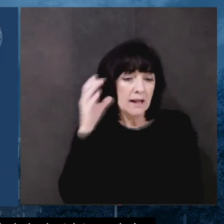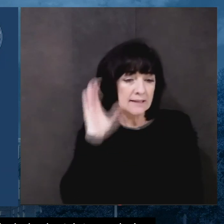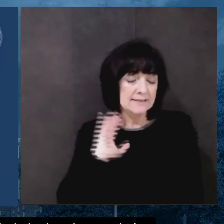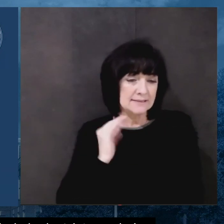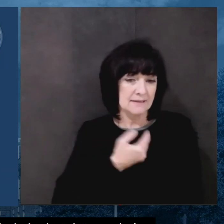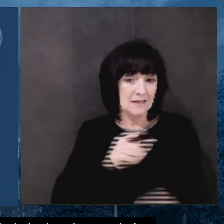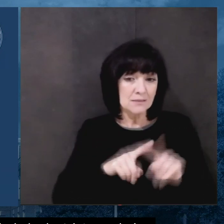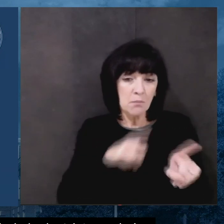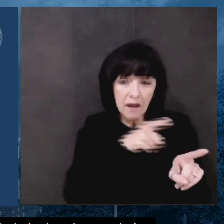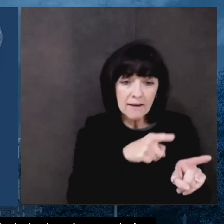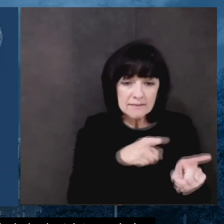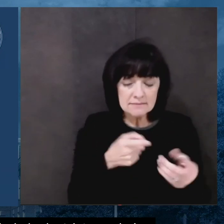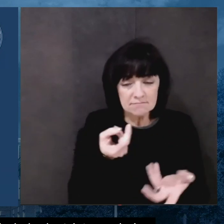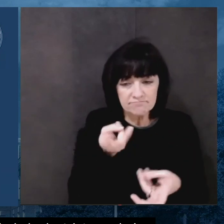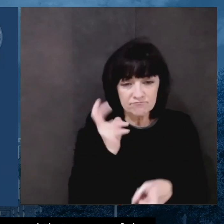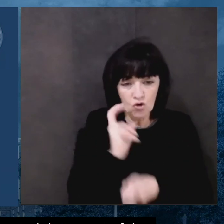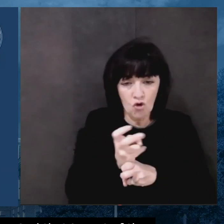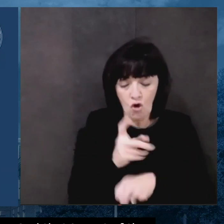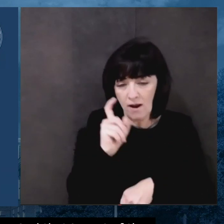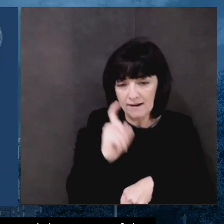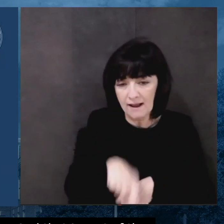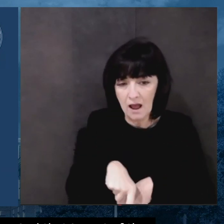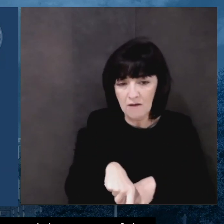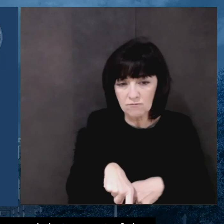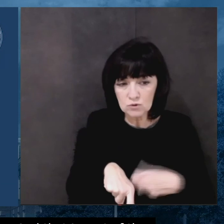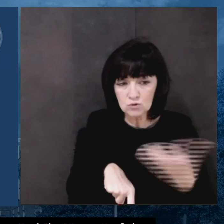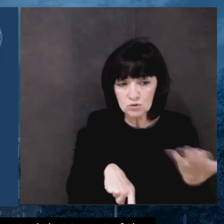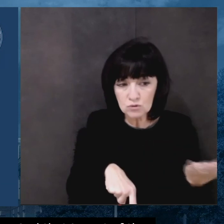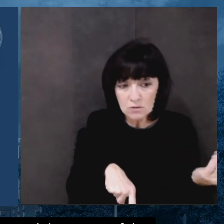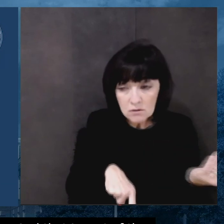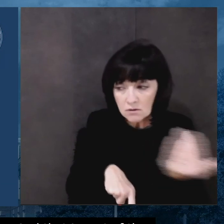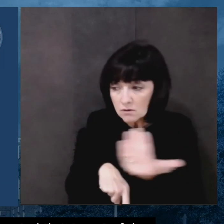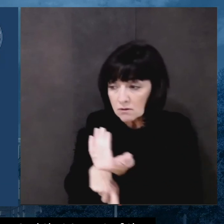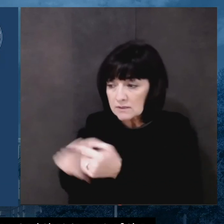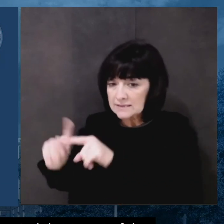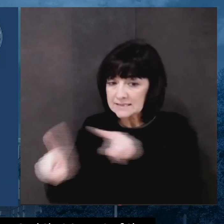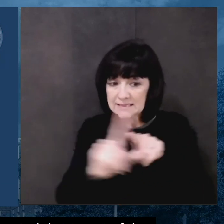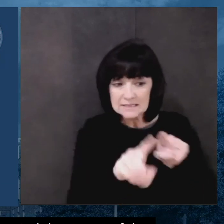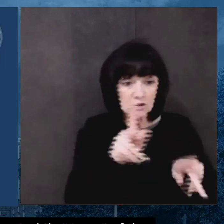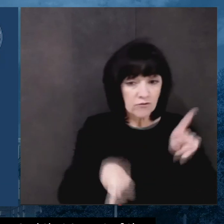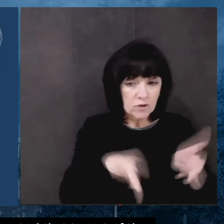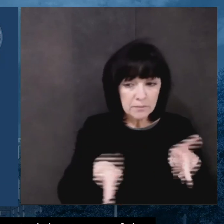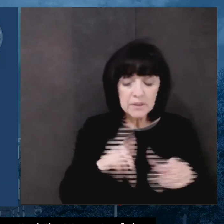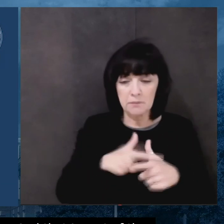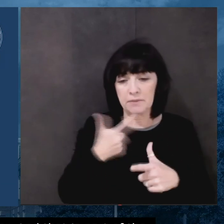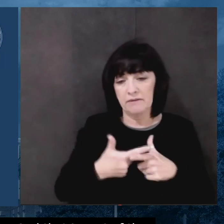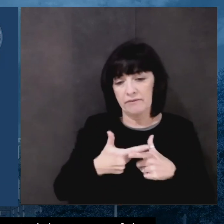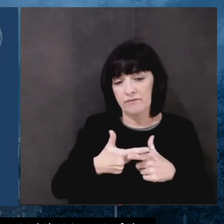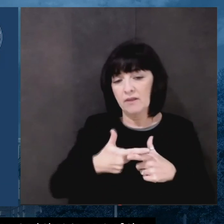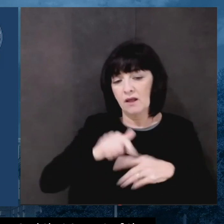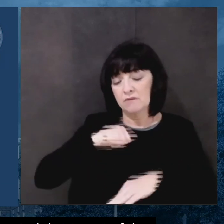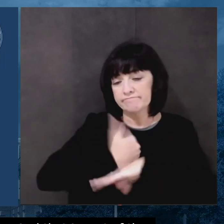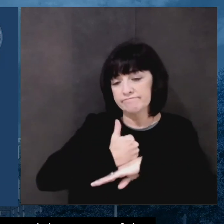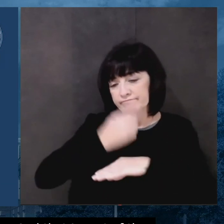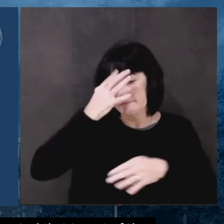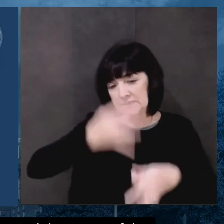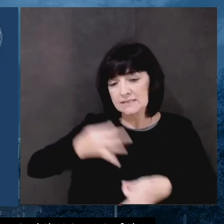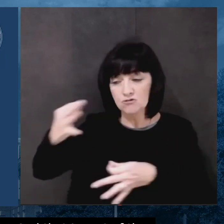the democratic process. But I do feel like we're keeping members of the General Assembly up to speed on what's going